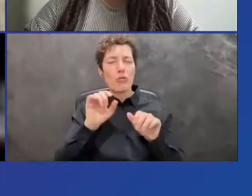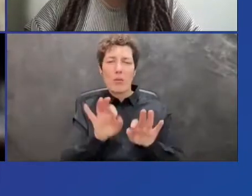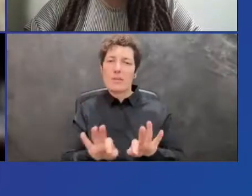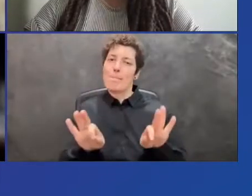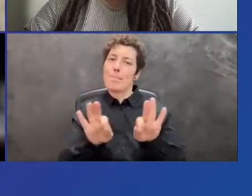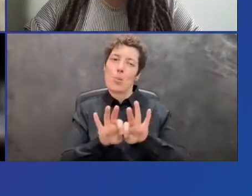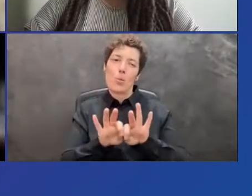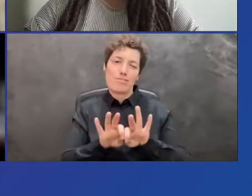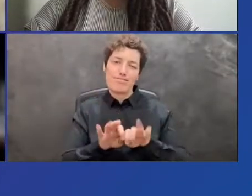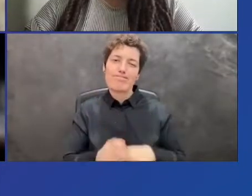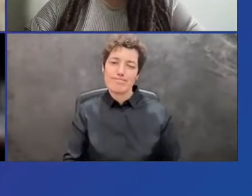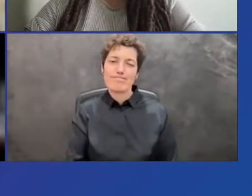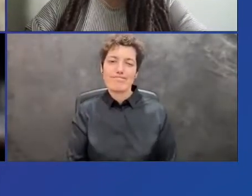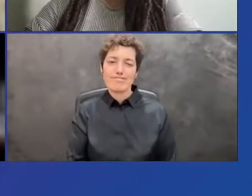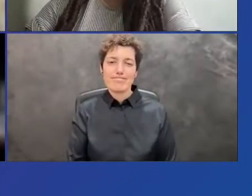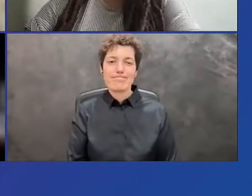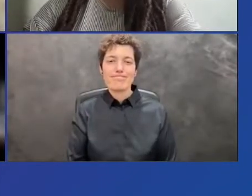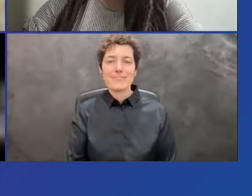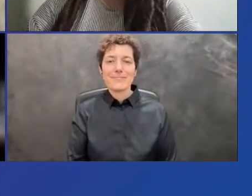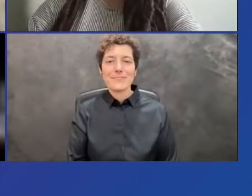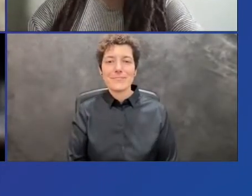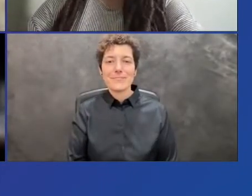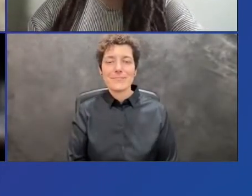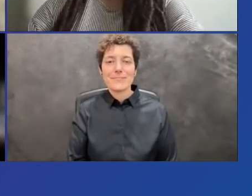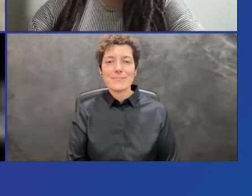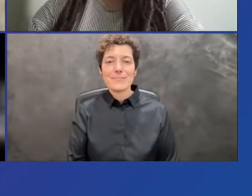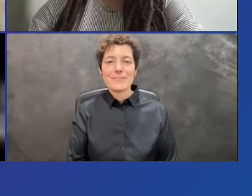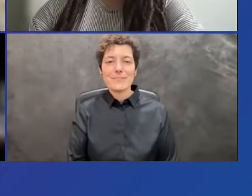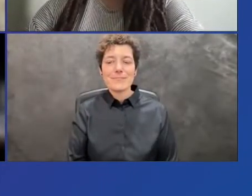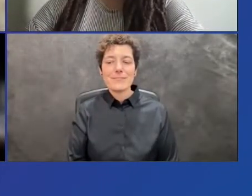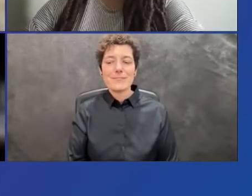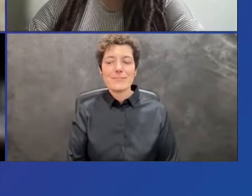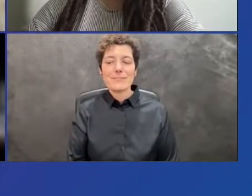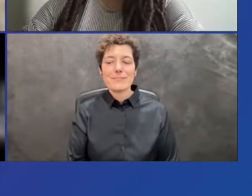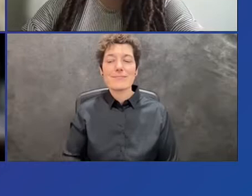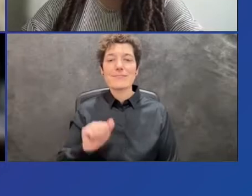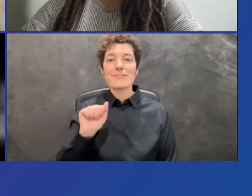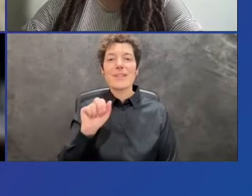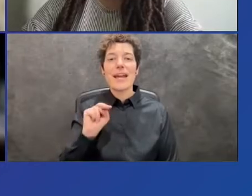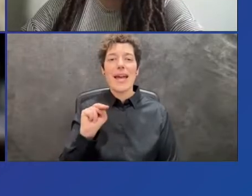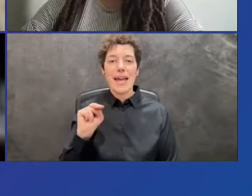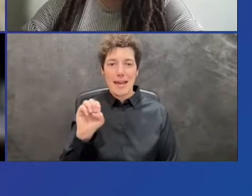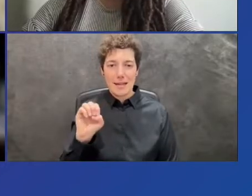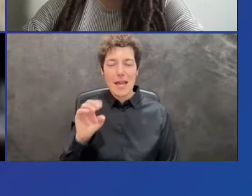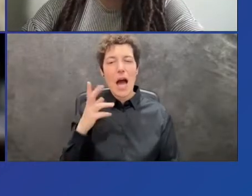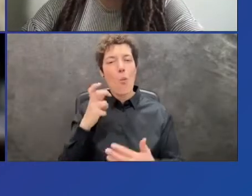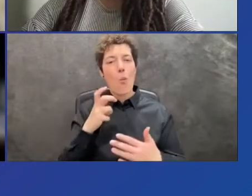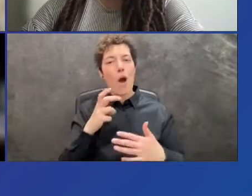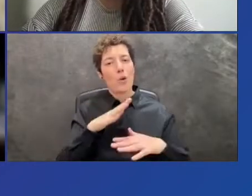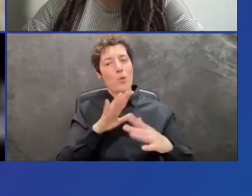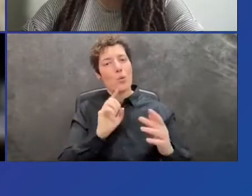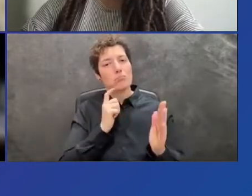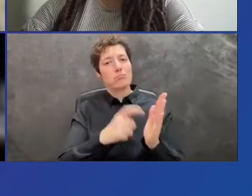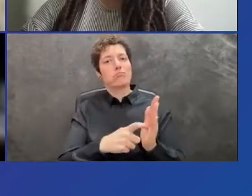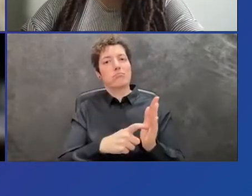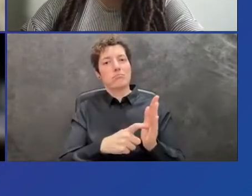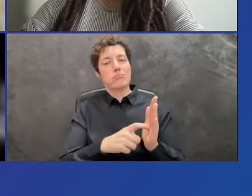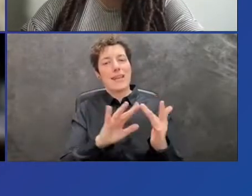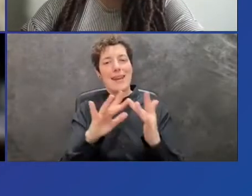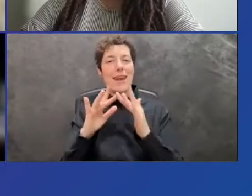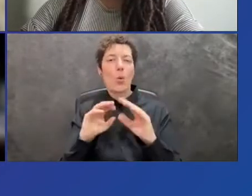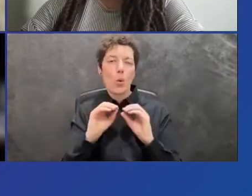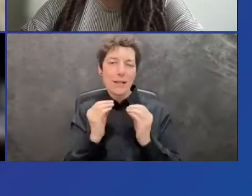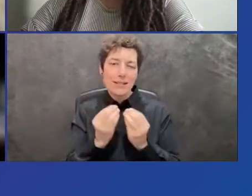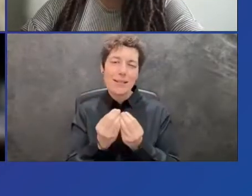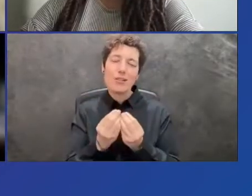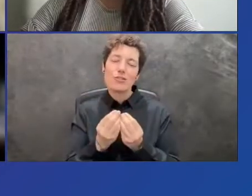Yes. So, you know, I want to give a shout out to these network organizations that are so important in supporting